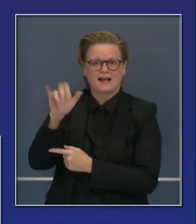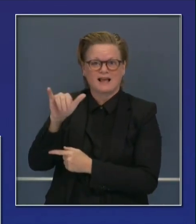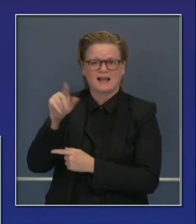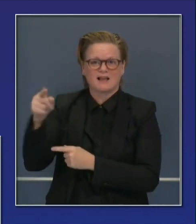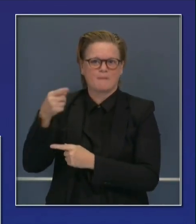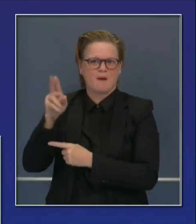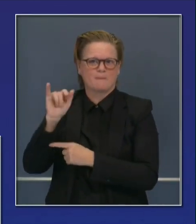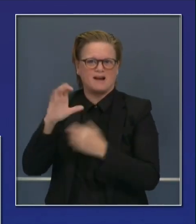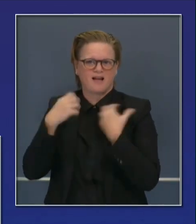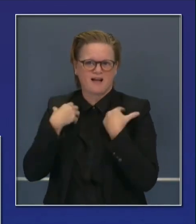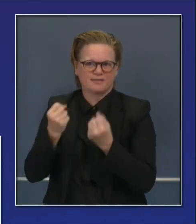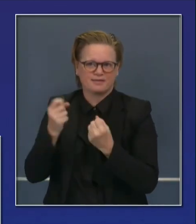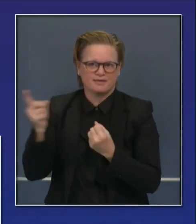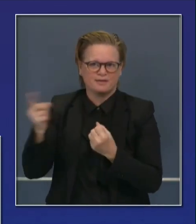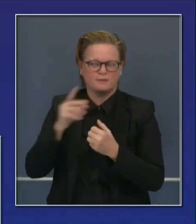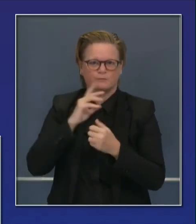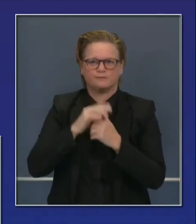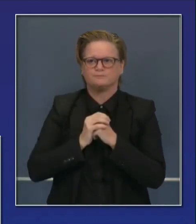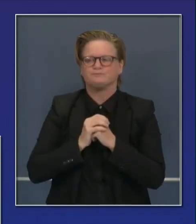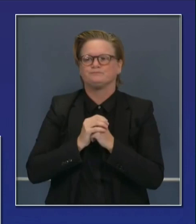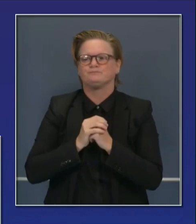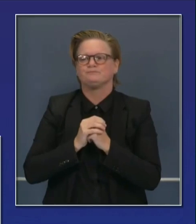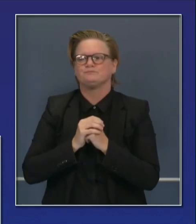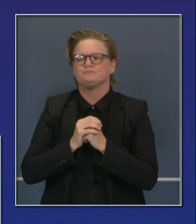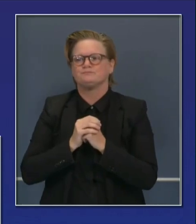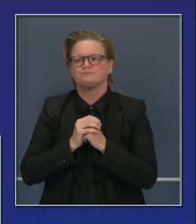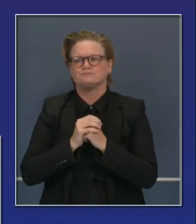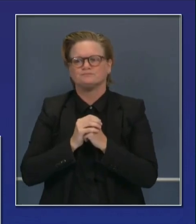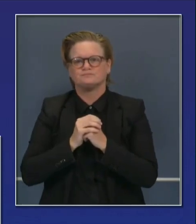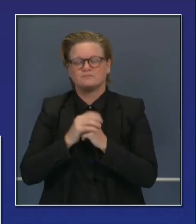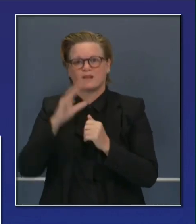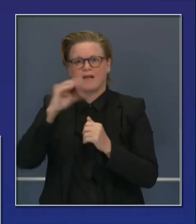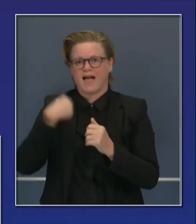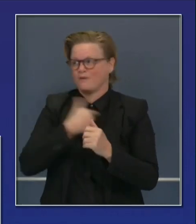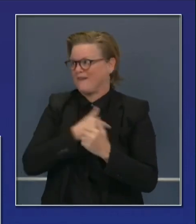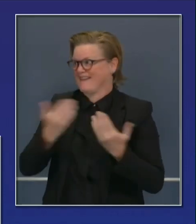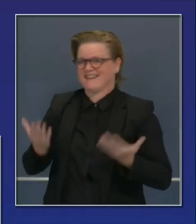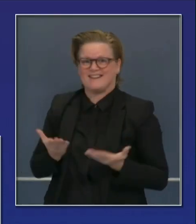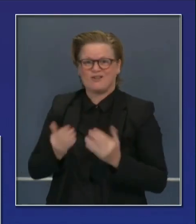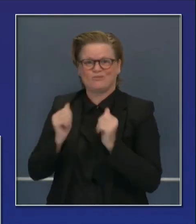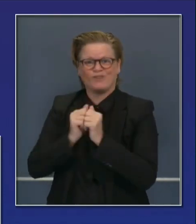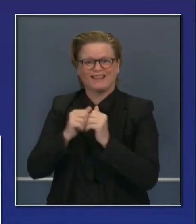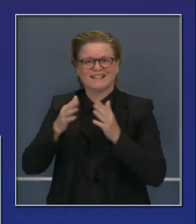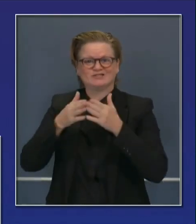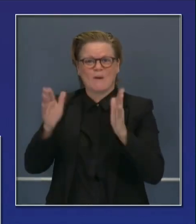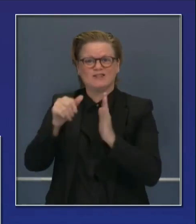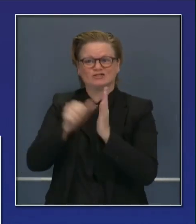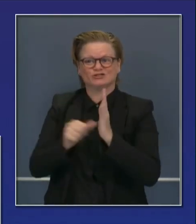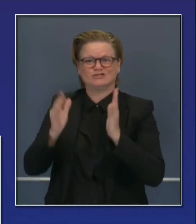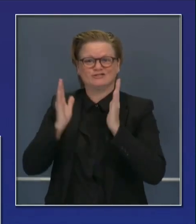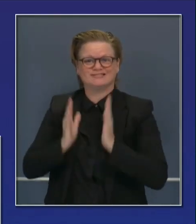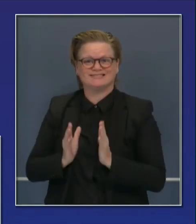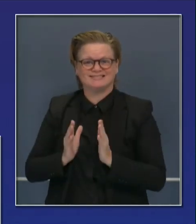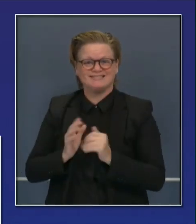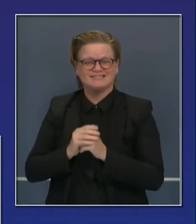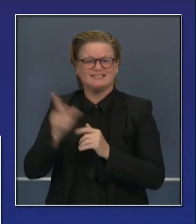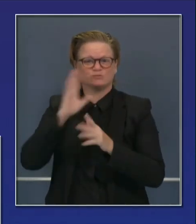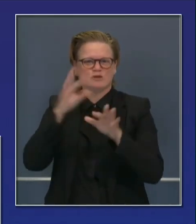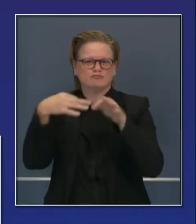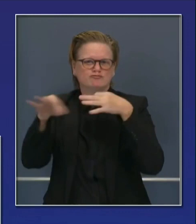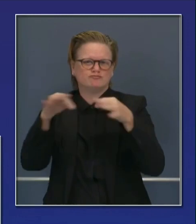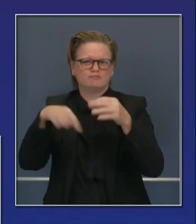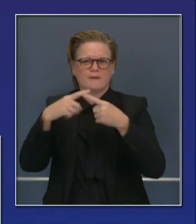And some of the other stresses that people are under, and she's available to talk about that as well. But I also want to just express my